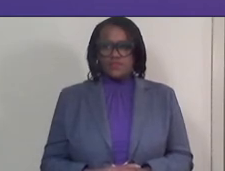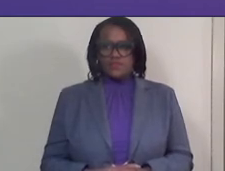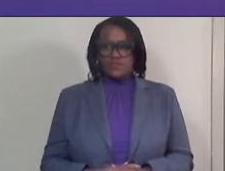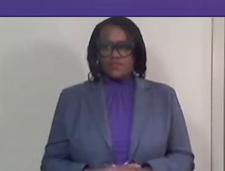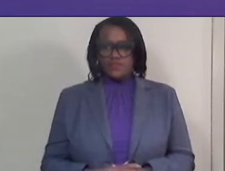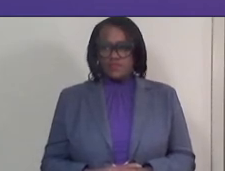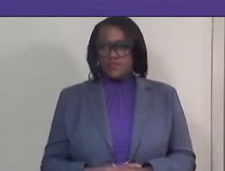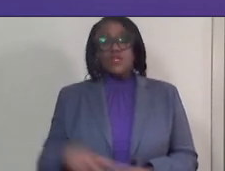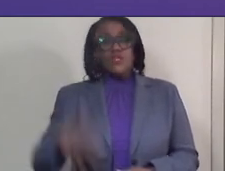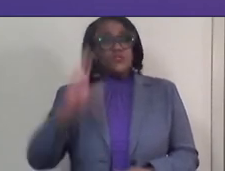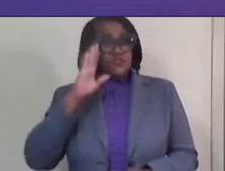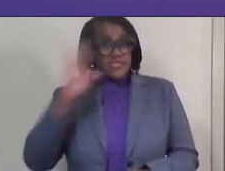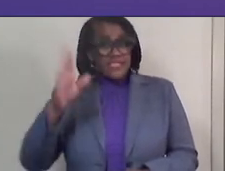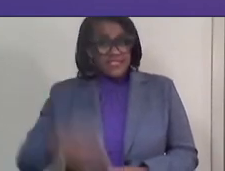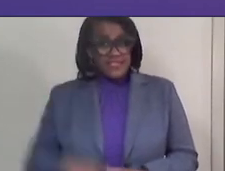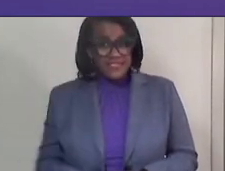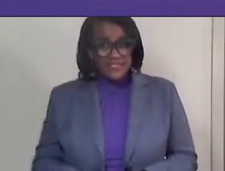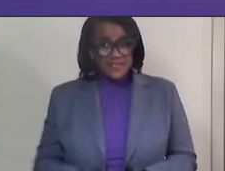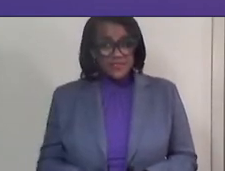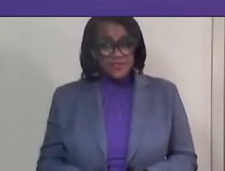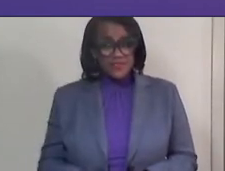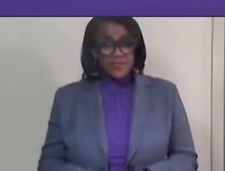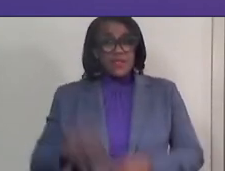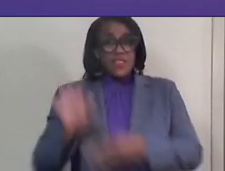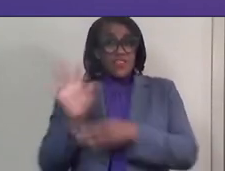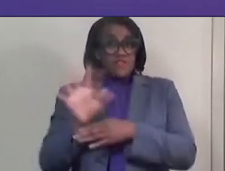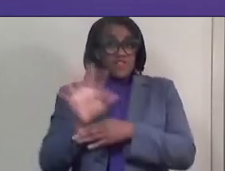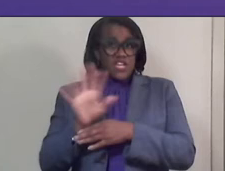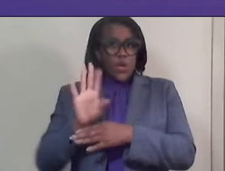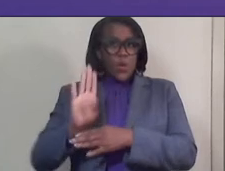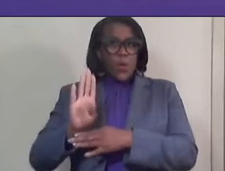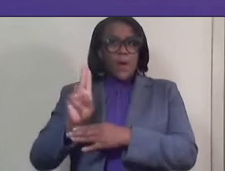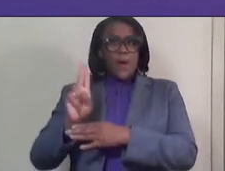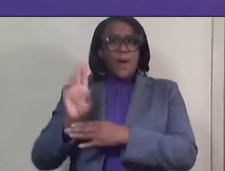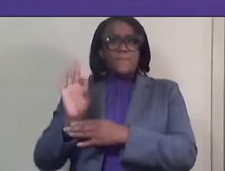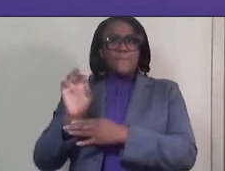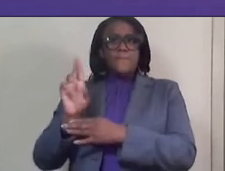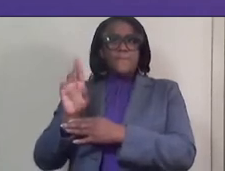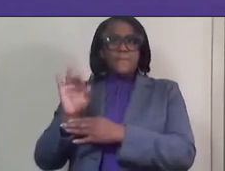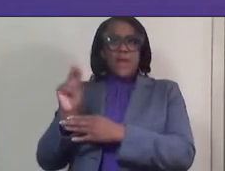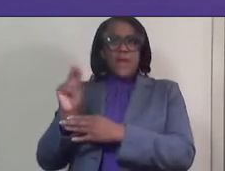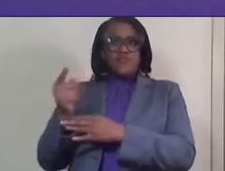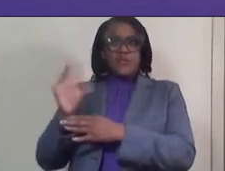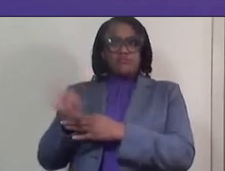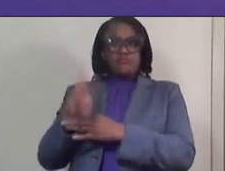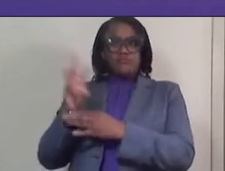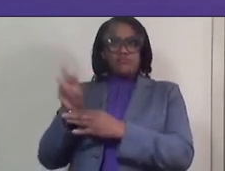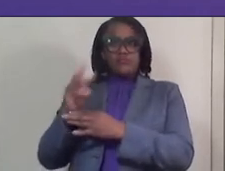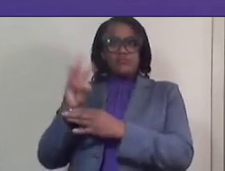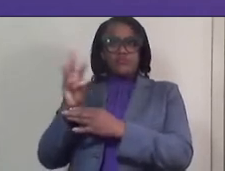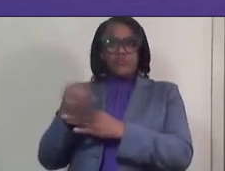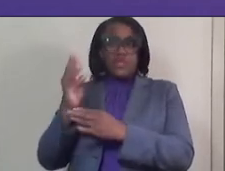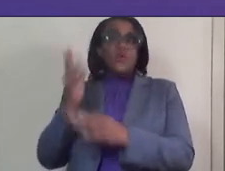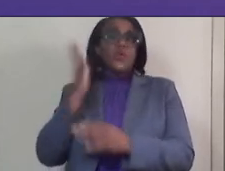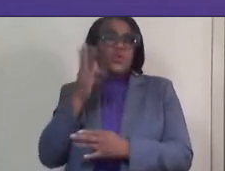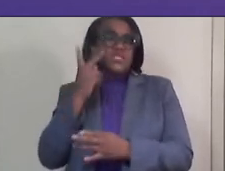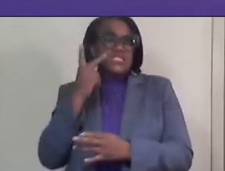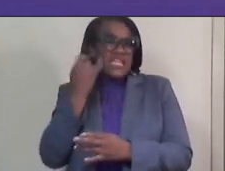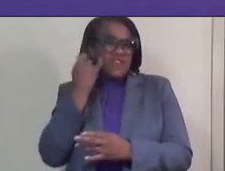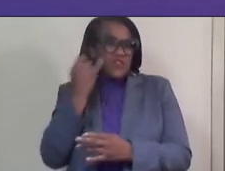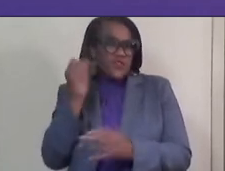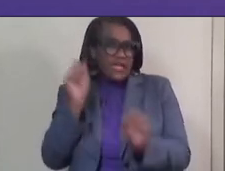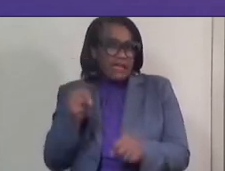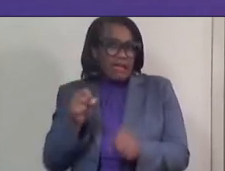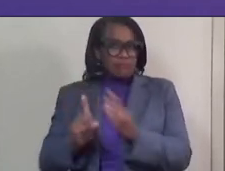Greetings. The video is buffering and we're going to see if we can bring it back up. But the good news is if we're